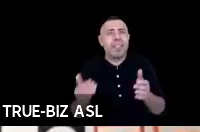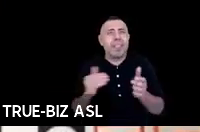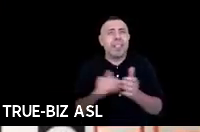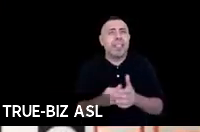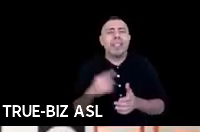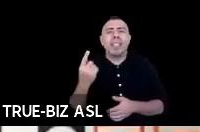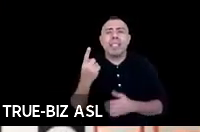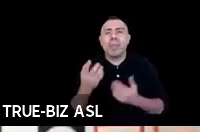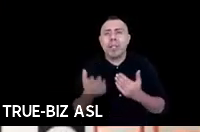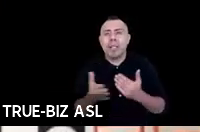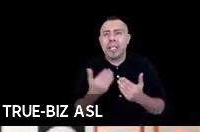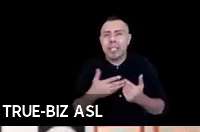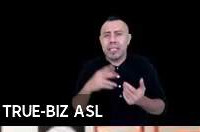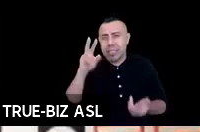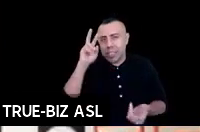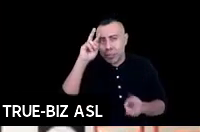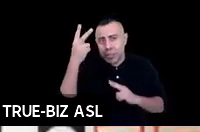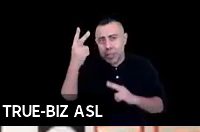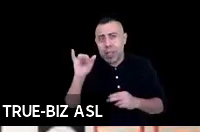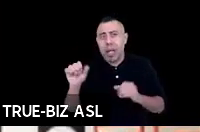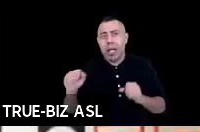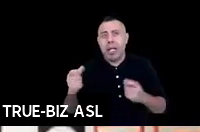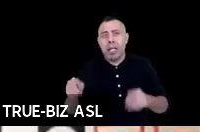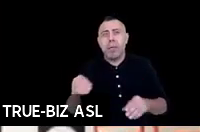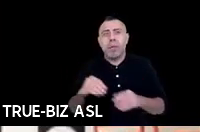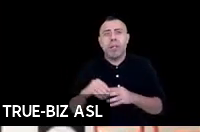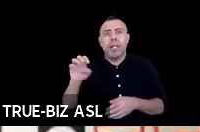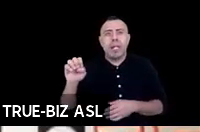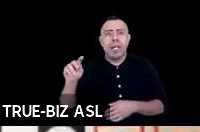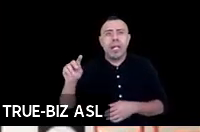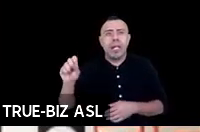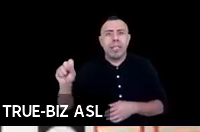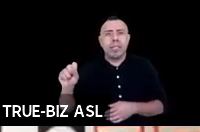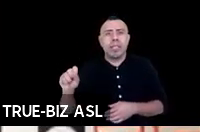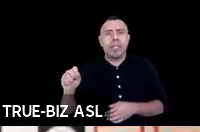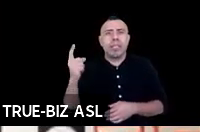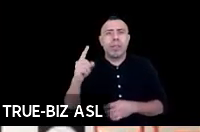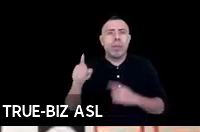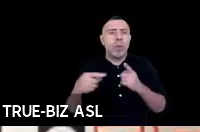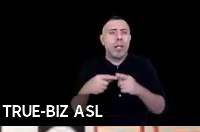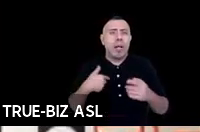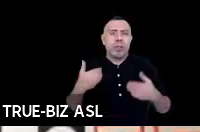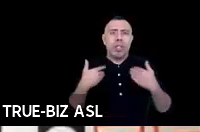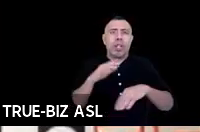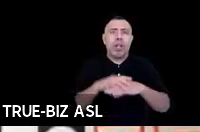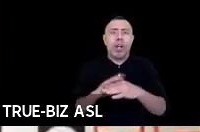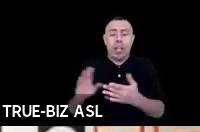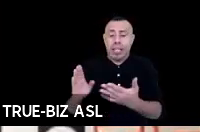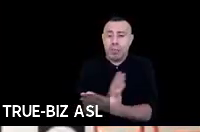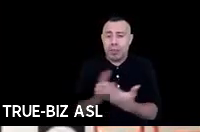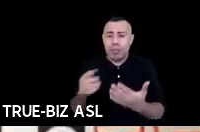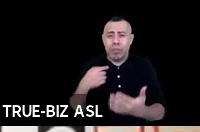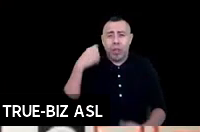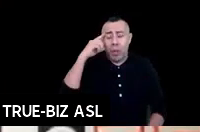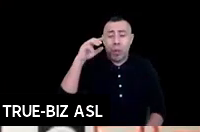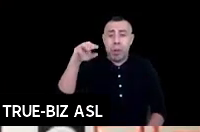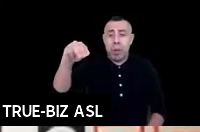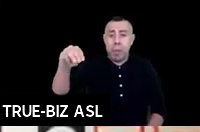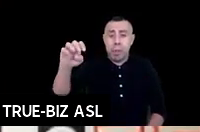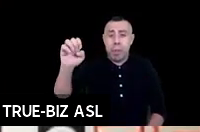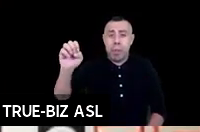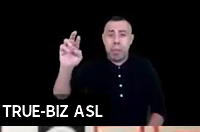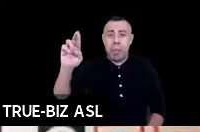because something I had trouble with, you know, younger on the spectrum is, wait, so Mercury is the planet, but it's also this